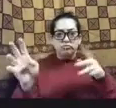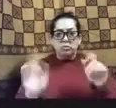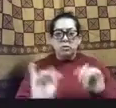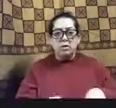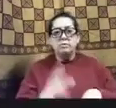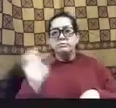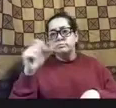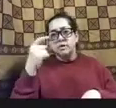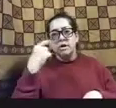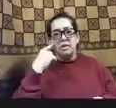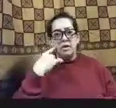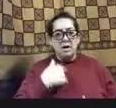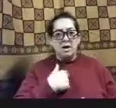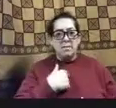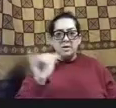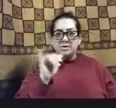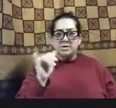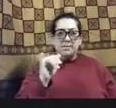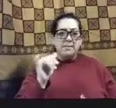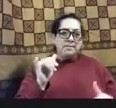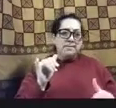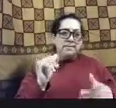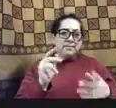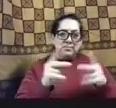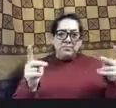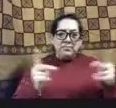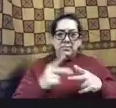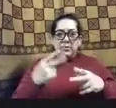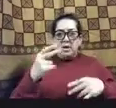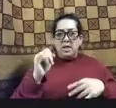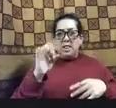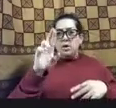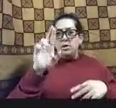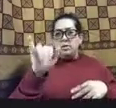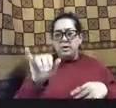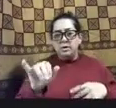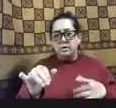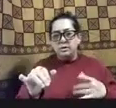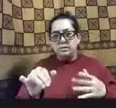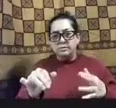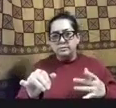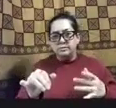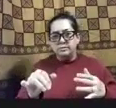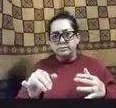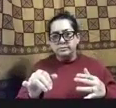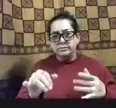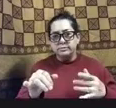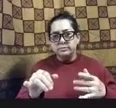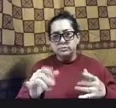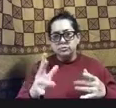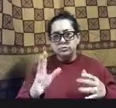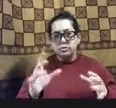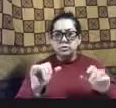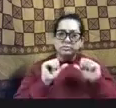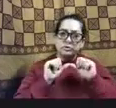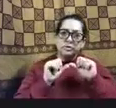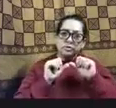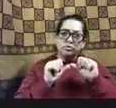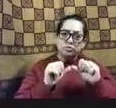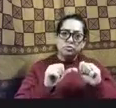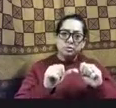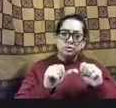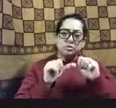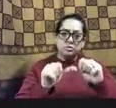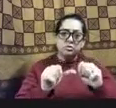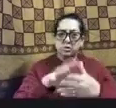But yeah, I think I'm kind of in the same spot as Hilary, as far as, you know, it's a continual, you're